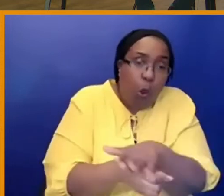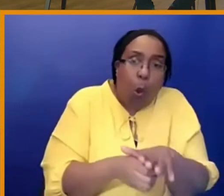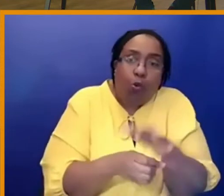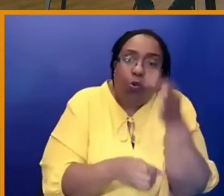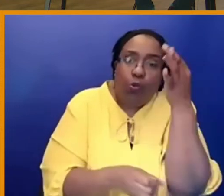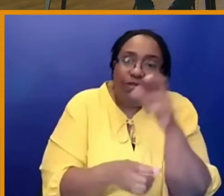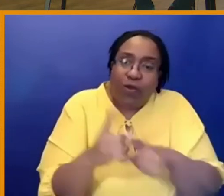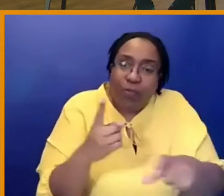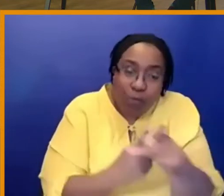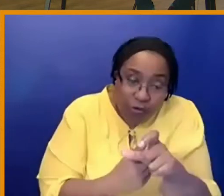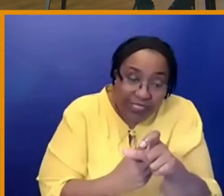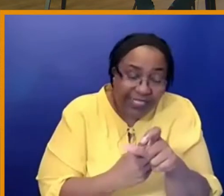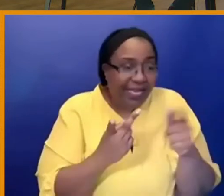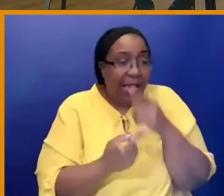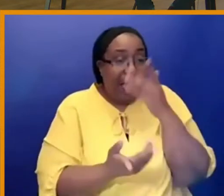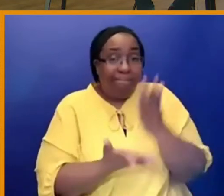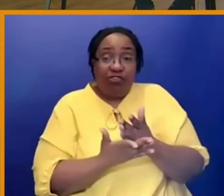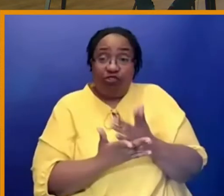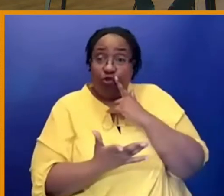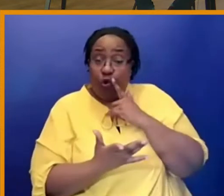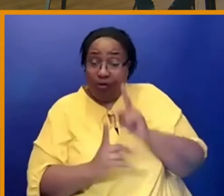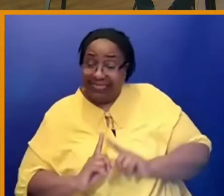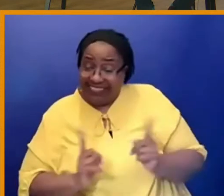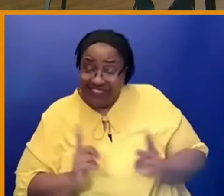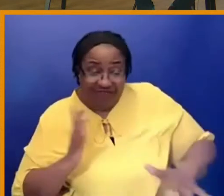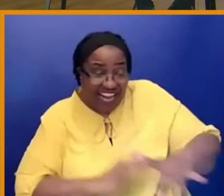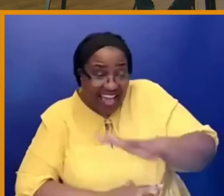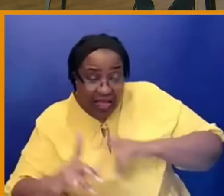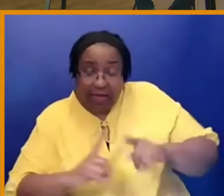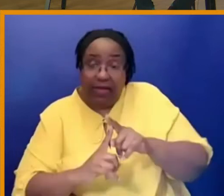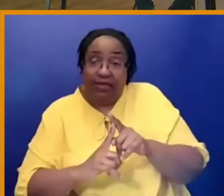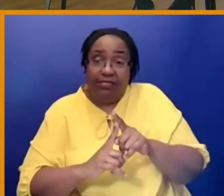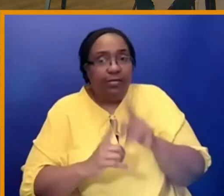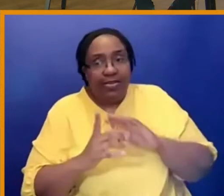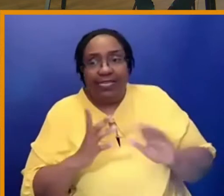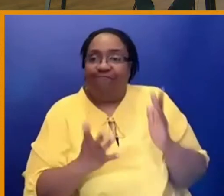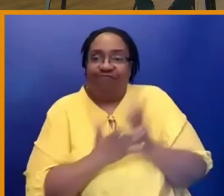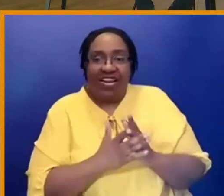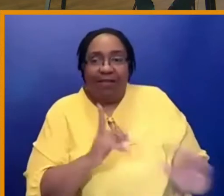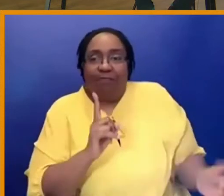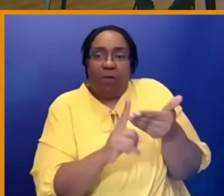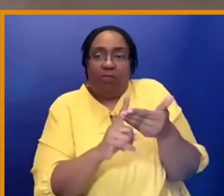of planning and spending decisions. I hope you'll join me in supporting the motion.